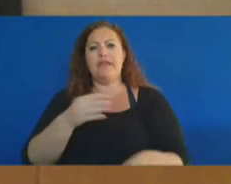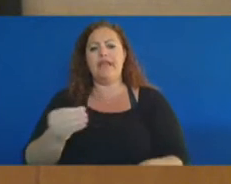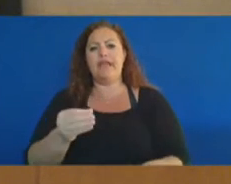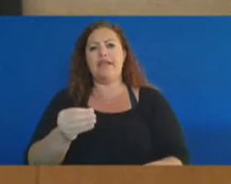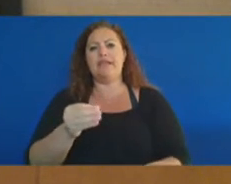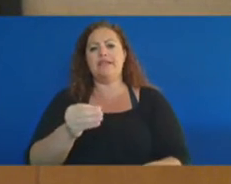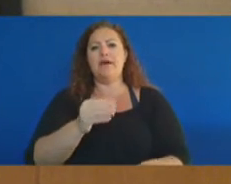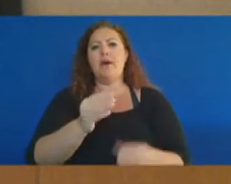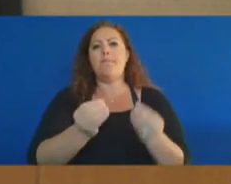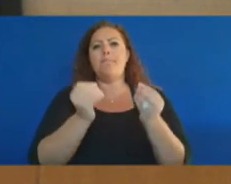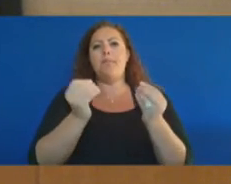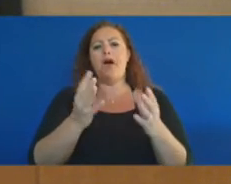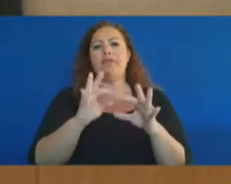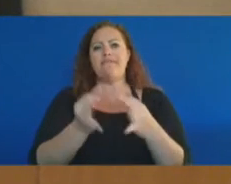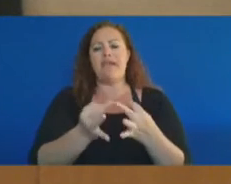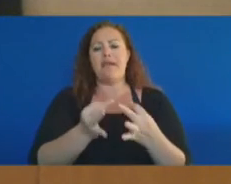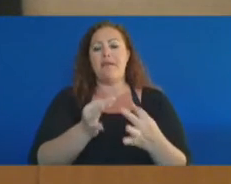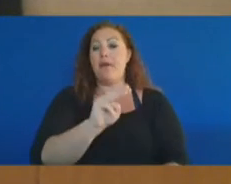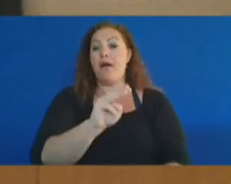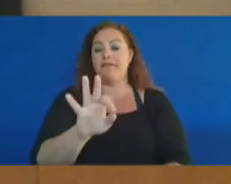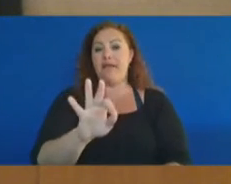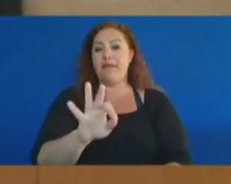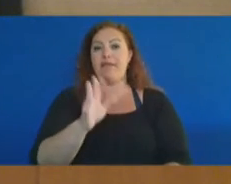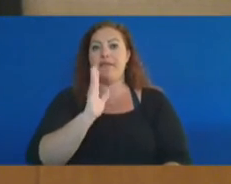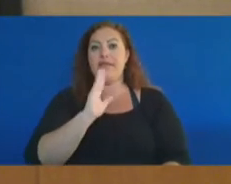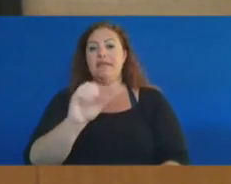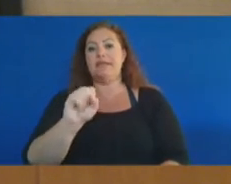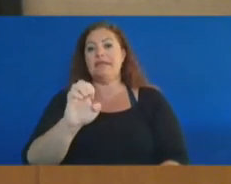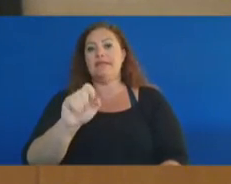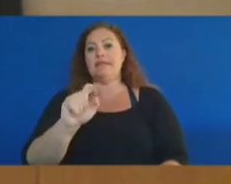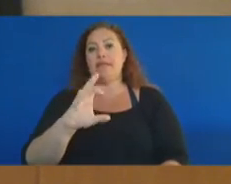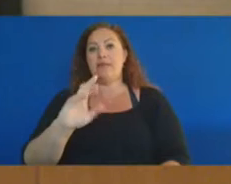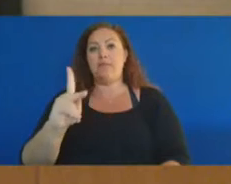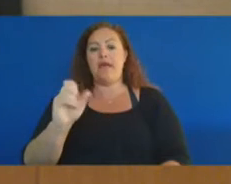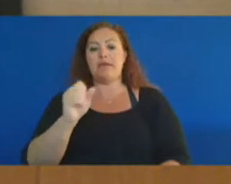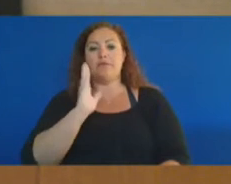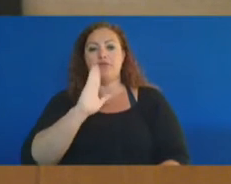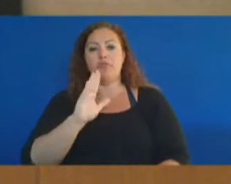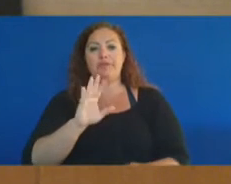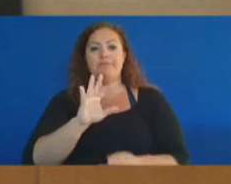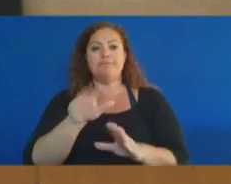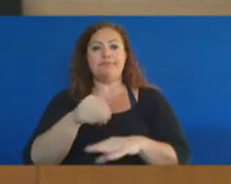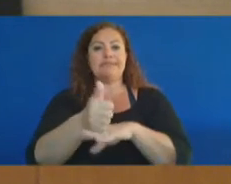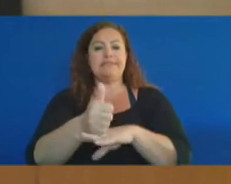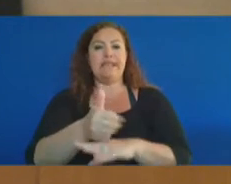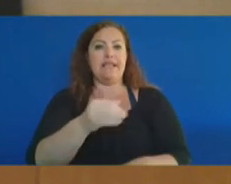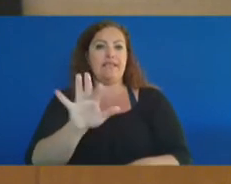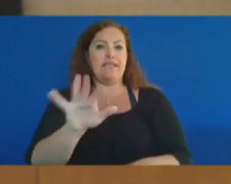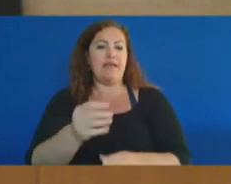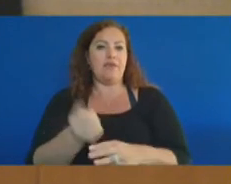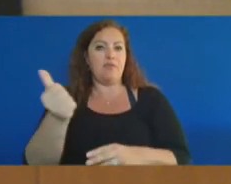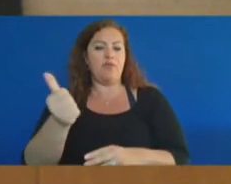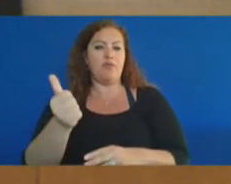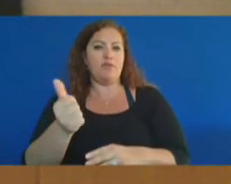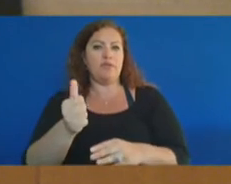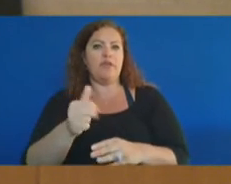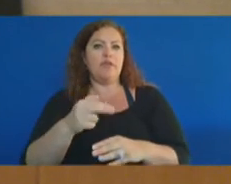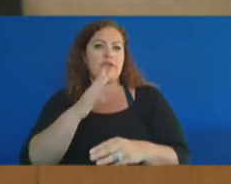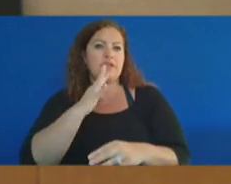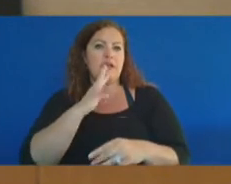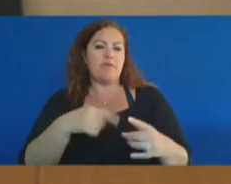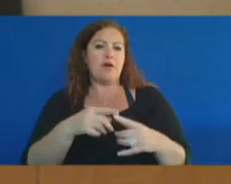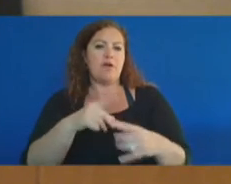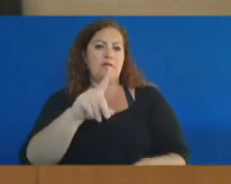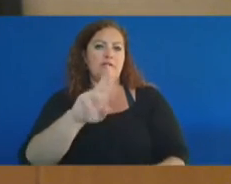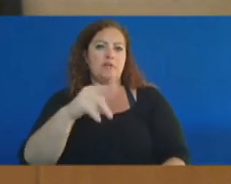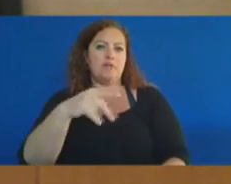determine setbacks Associated uh with the parcel through the Land Development review process and does remove references to duplexes and quadruplexes and